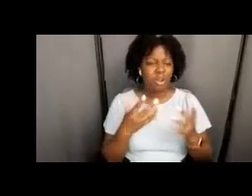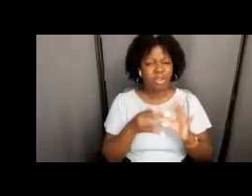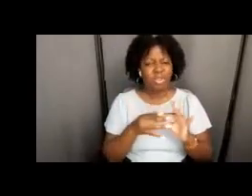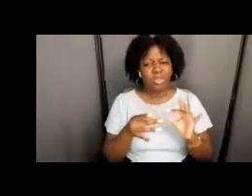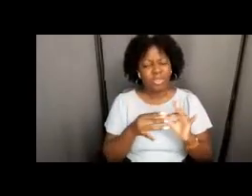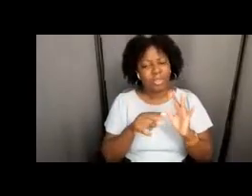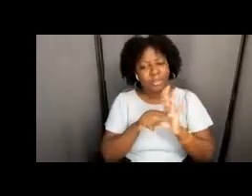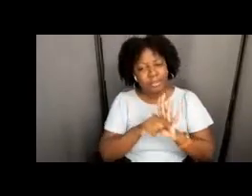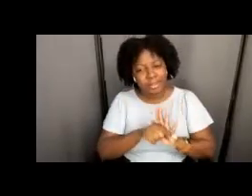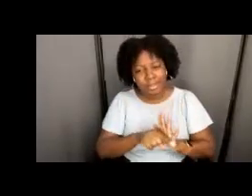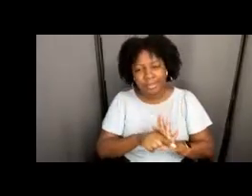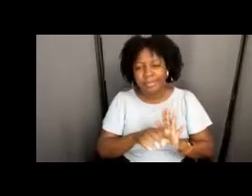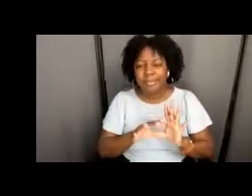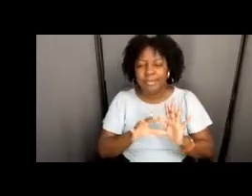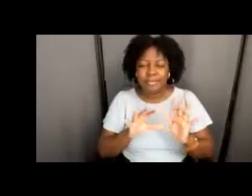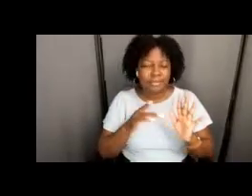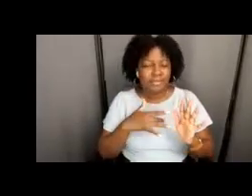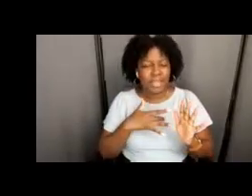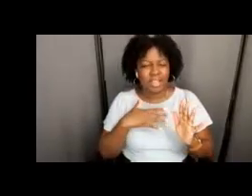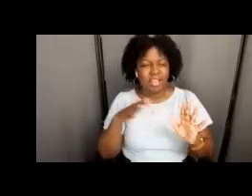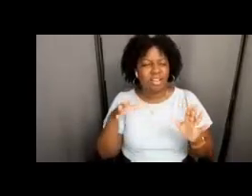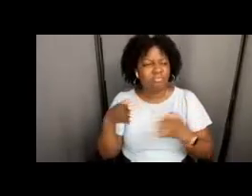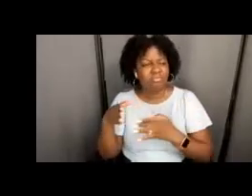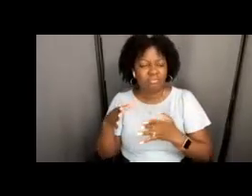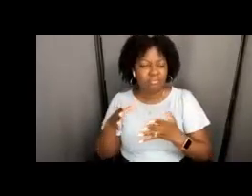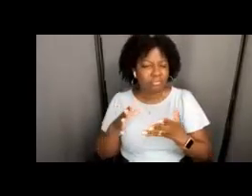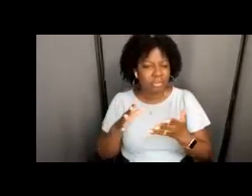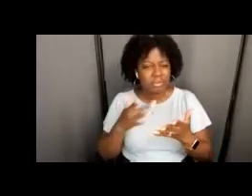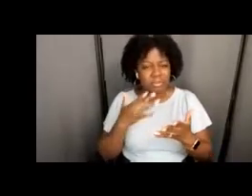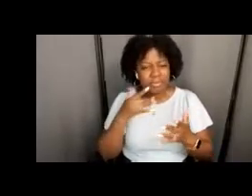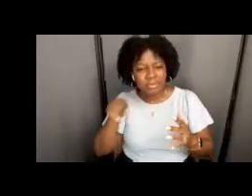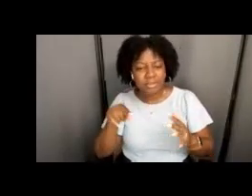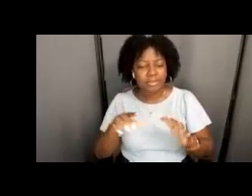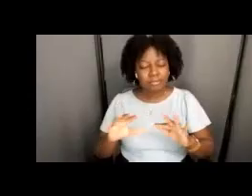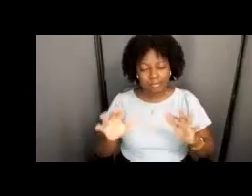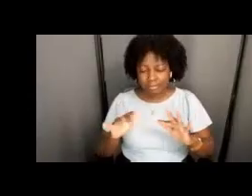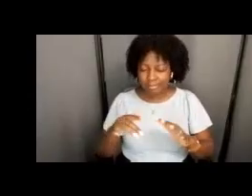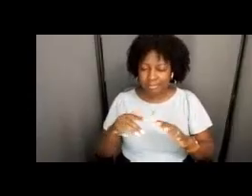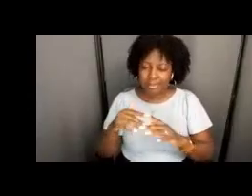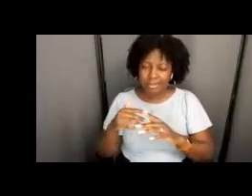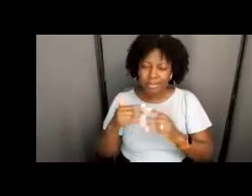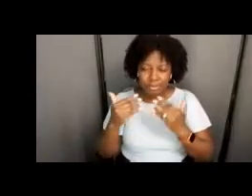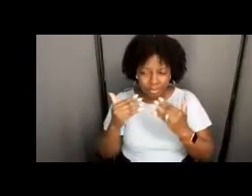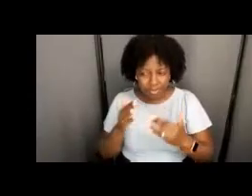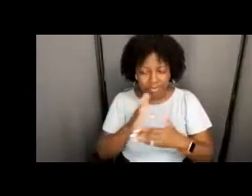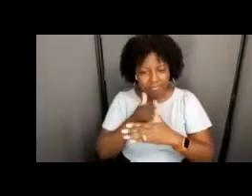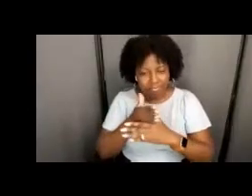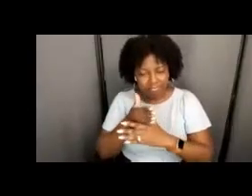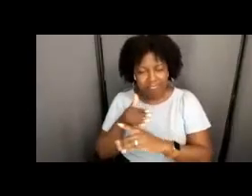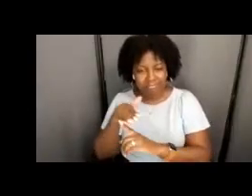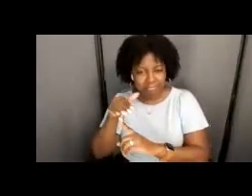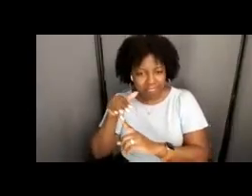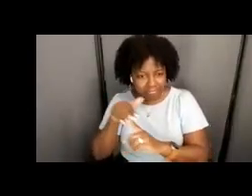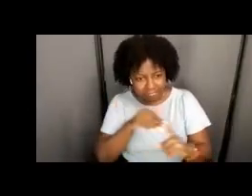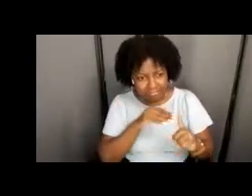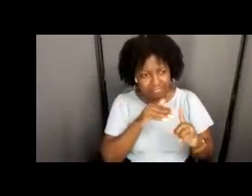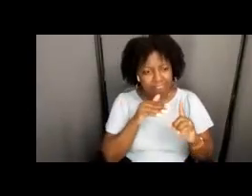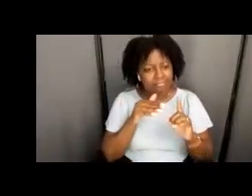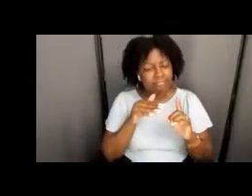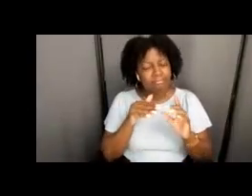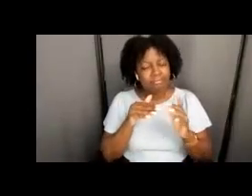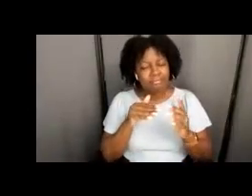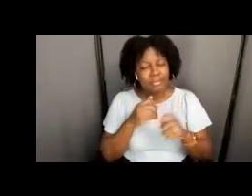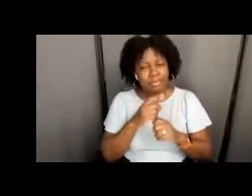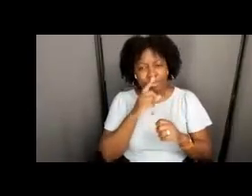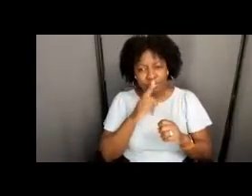realizing that it is a big change. It's going to take time. It's going to take reminders to the panel to kind of really keep the evaluation of factor